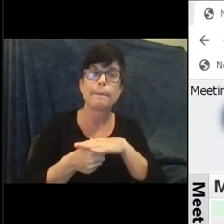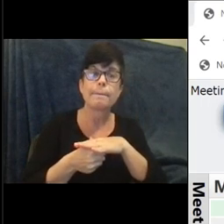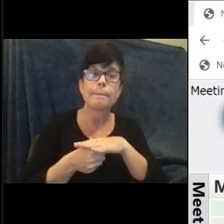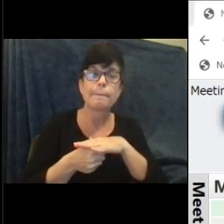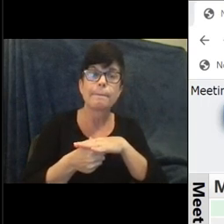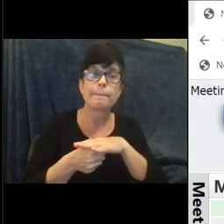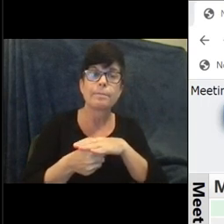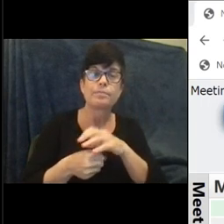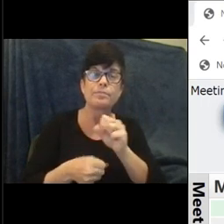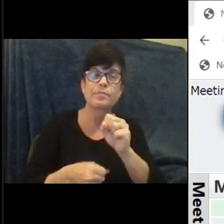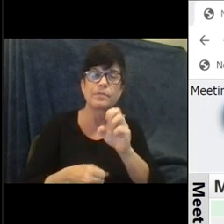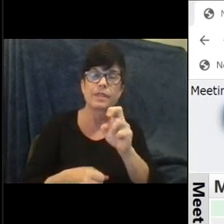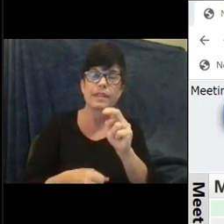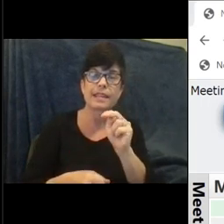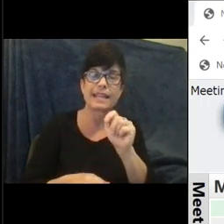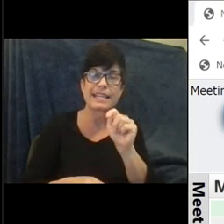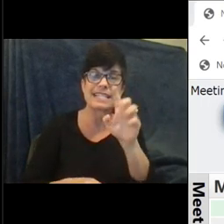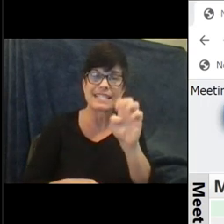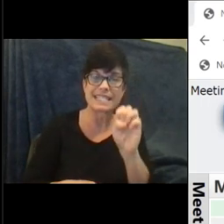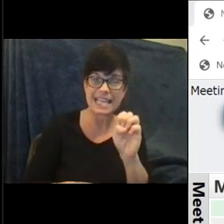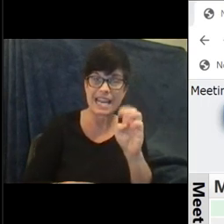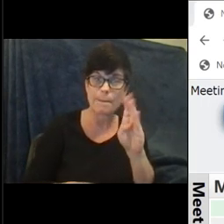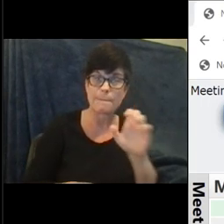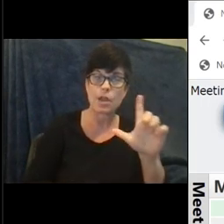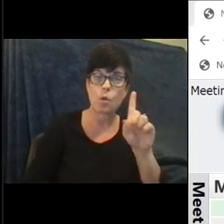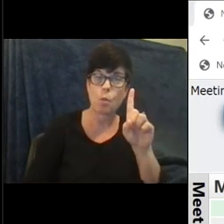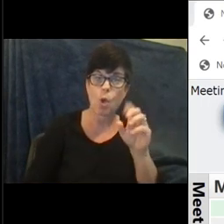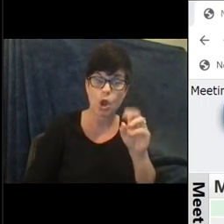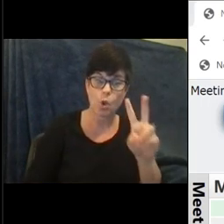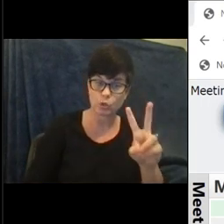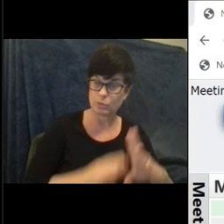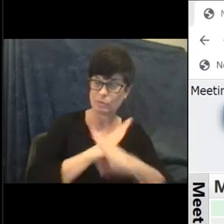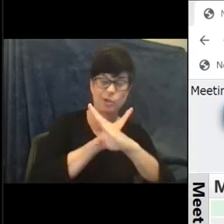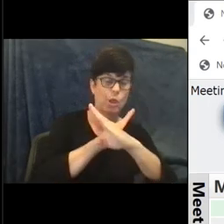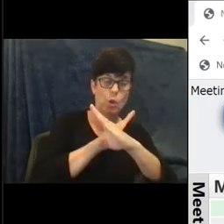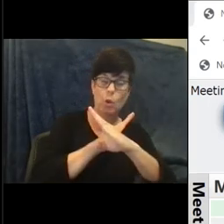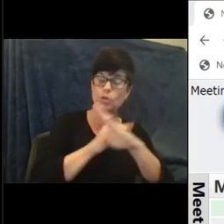Bill 102 precludes any local governments from